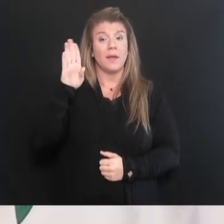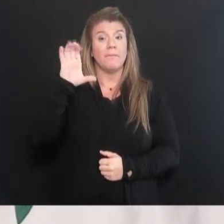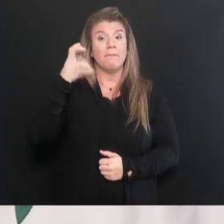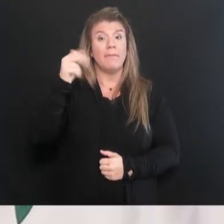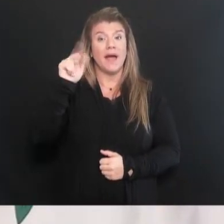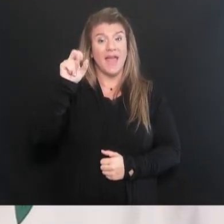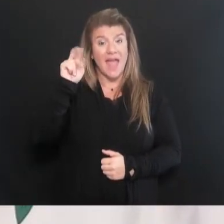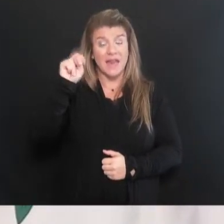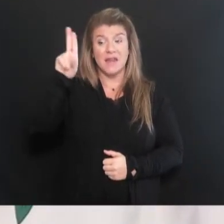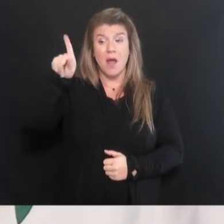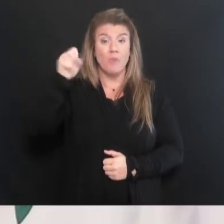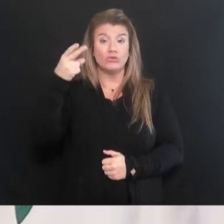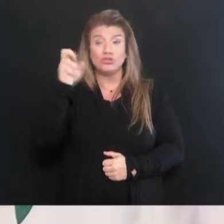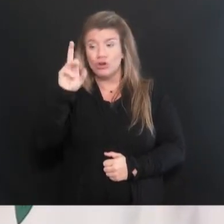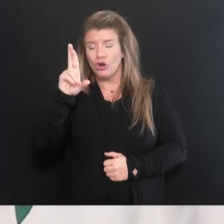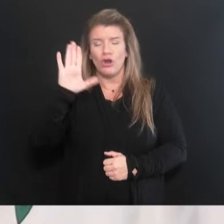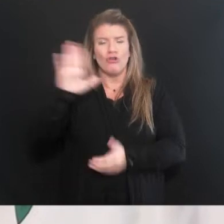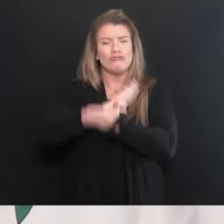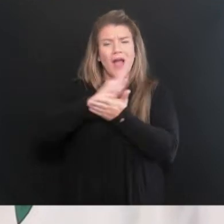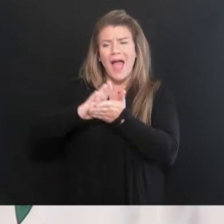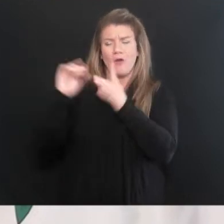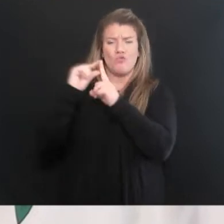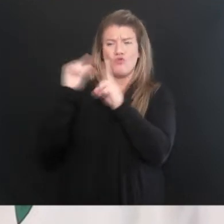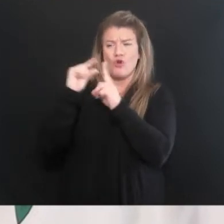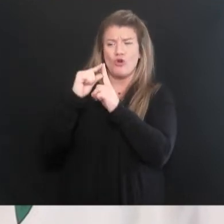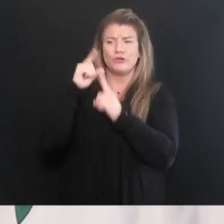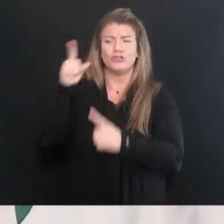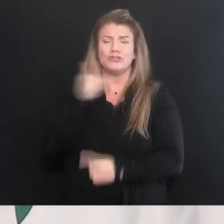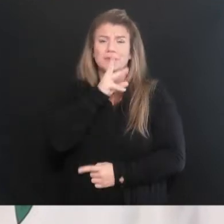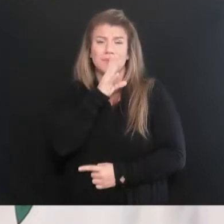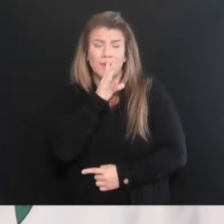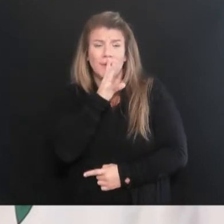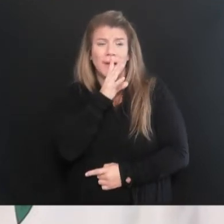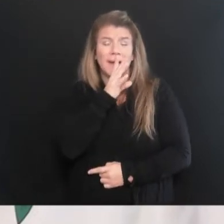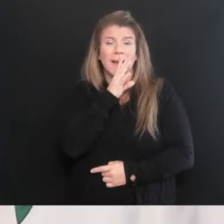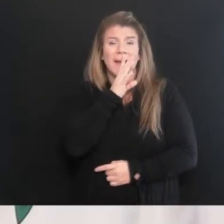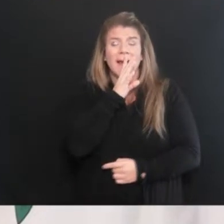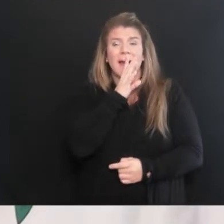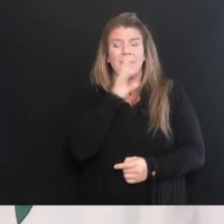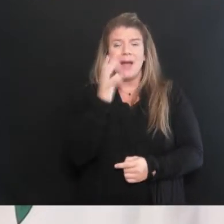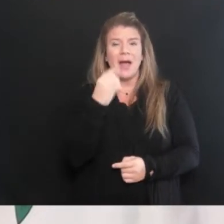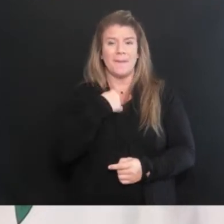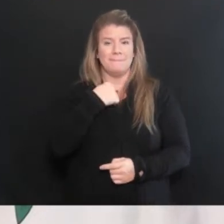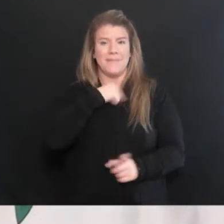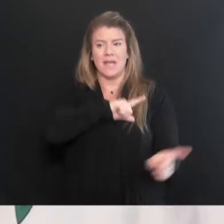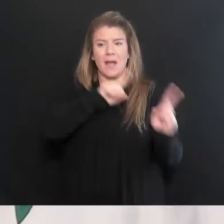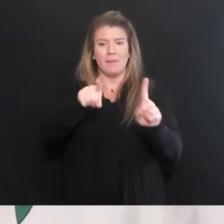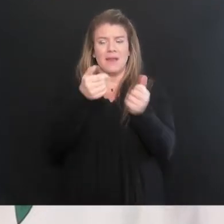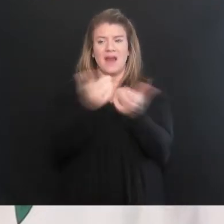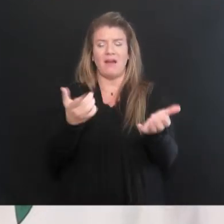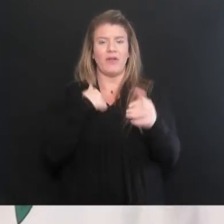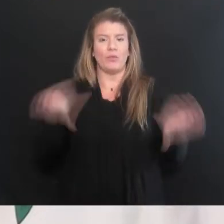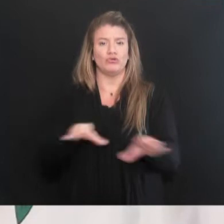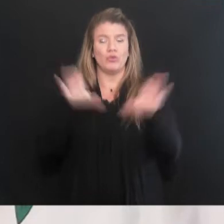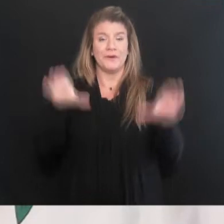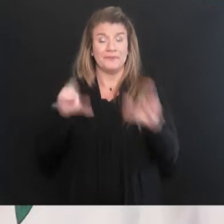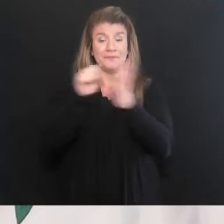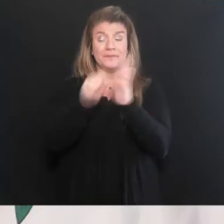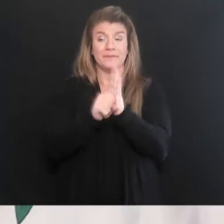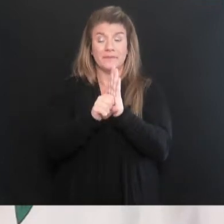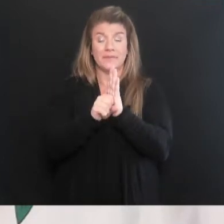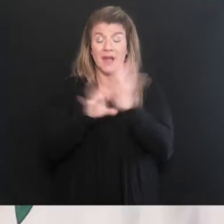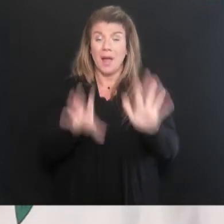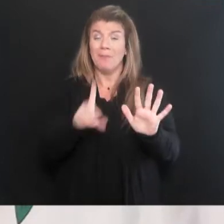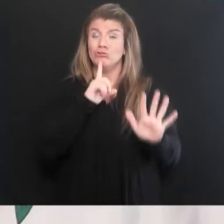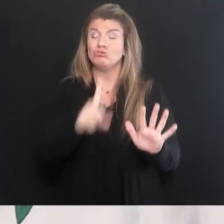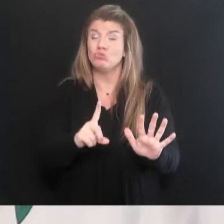Buchanan Upshur and all the kind words that she said about me coming and doing all the good stuff. But really and truly, when it